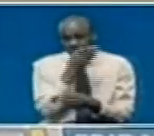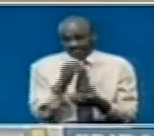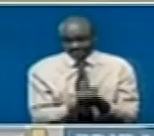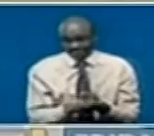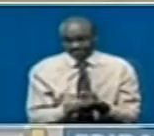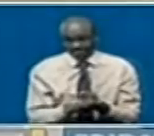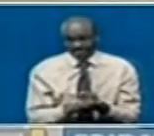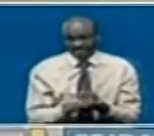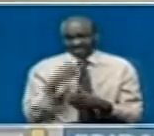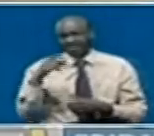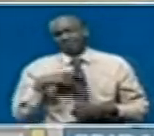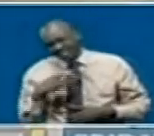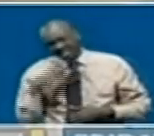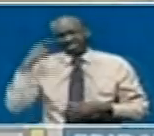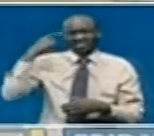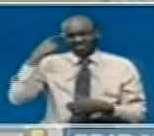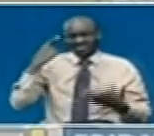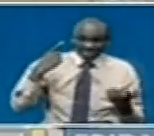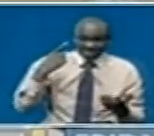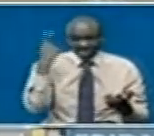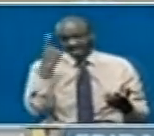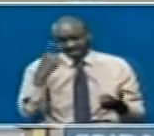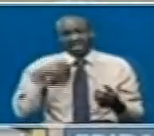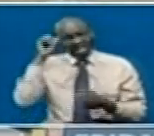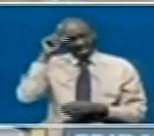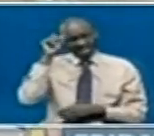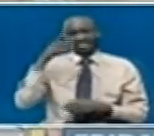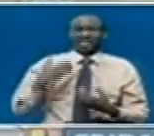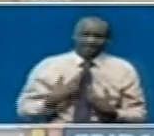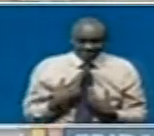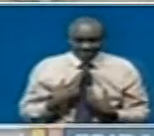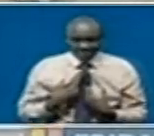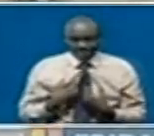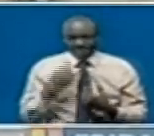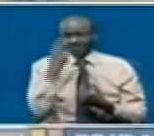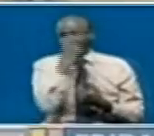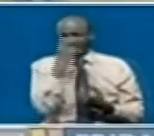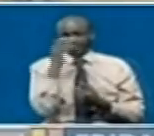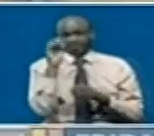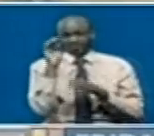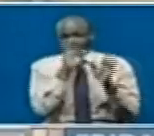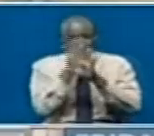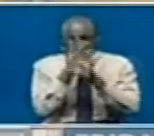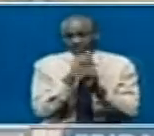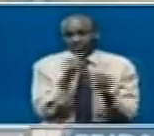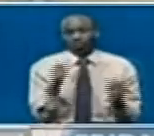feeling dizzy, have a headache, have a blood vision. I don't know